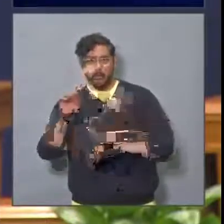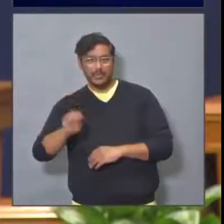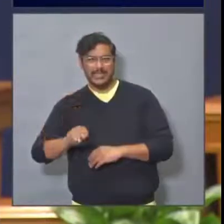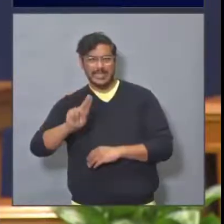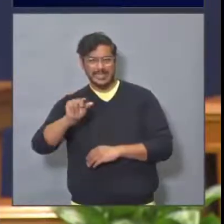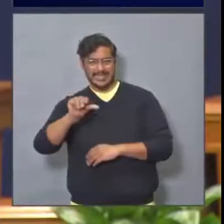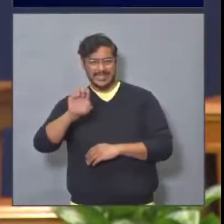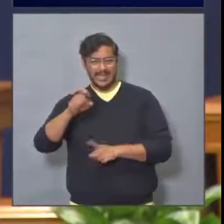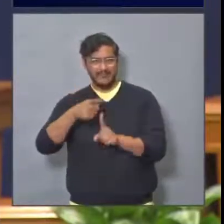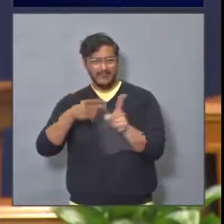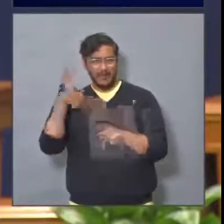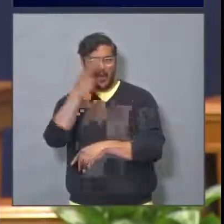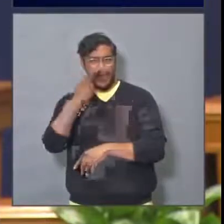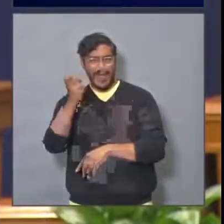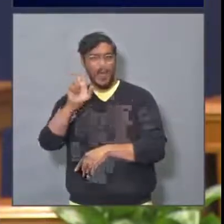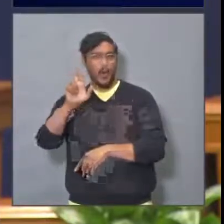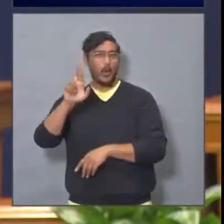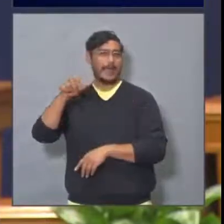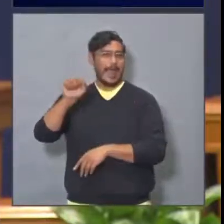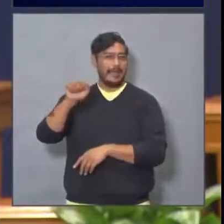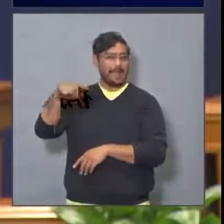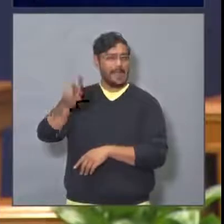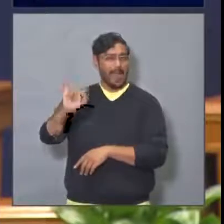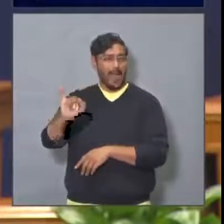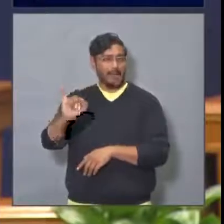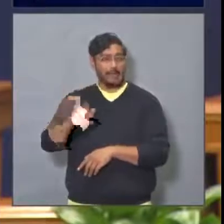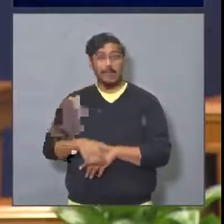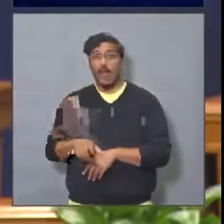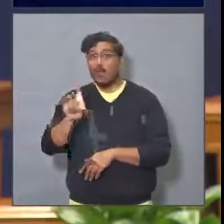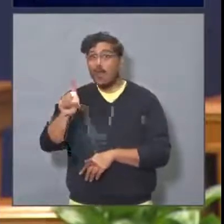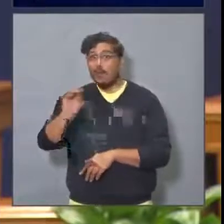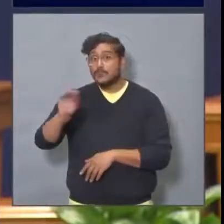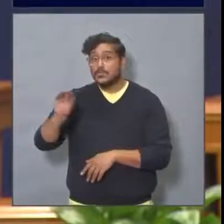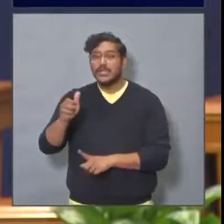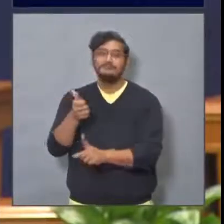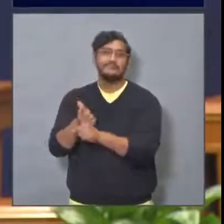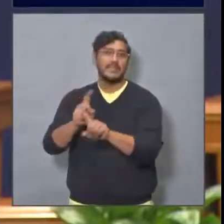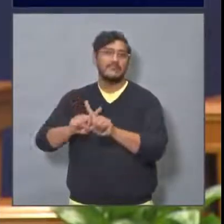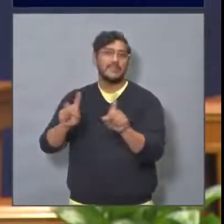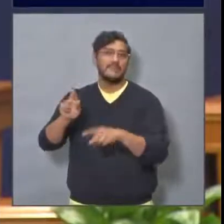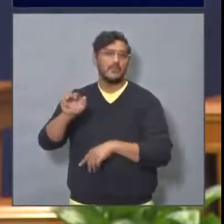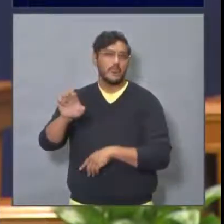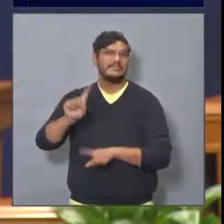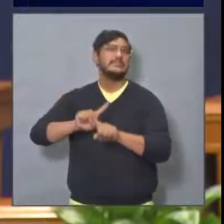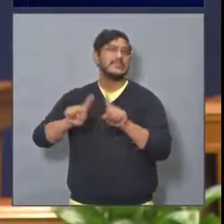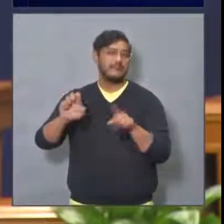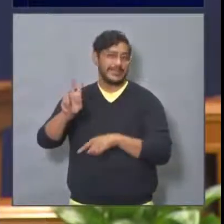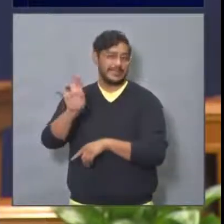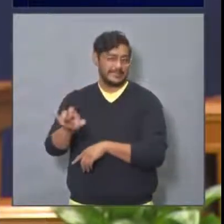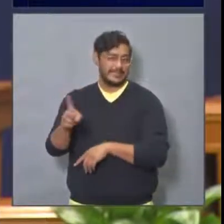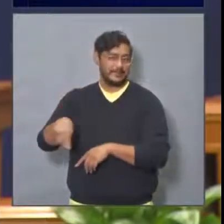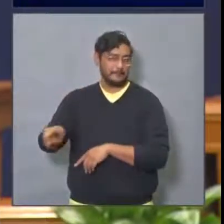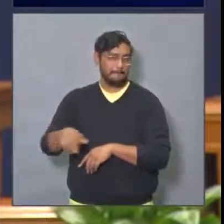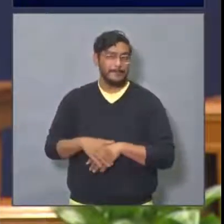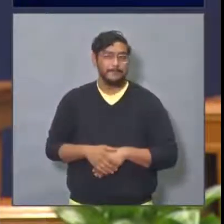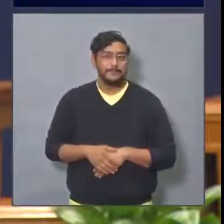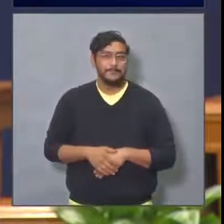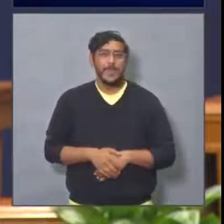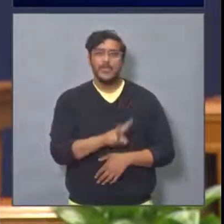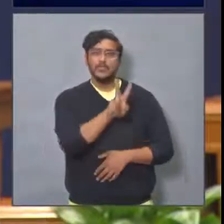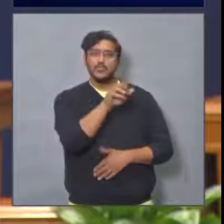Native Hawaiian or Pacific Islander, and 1% identified with another race or ethnicity. We're also reporting